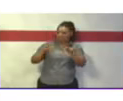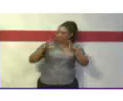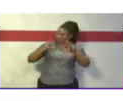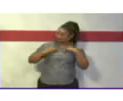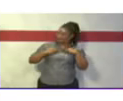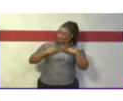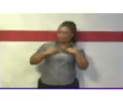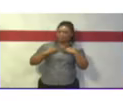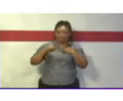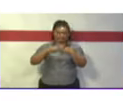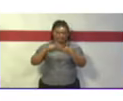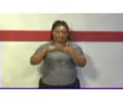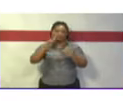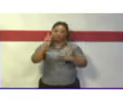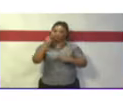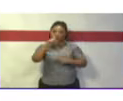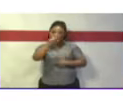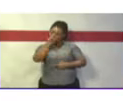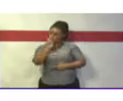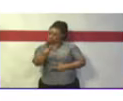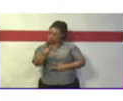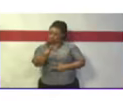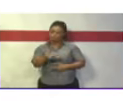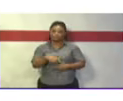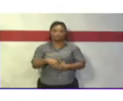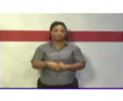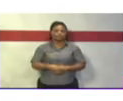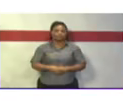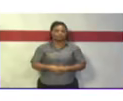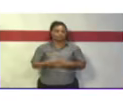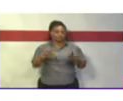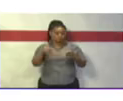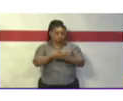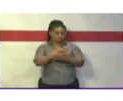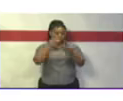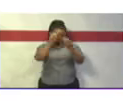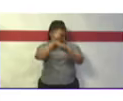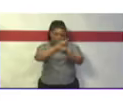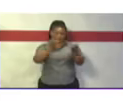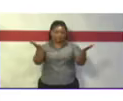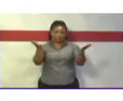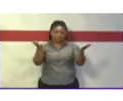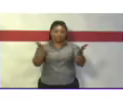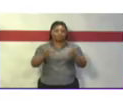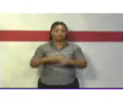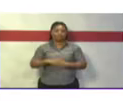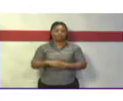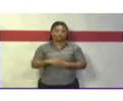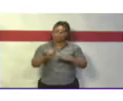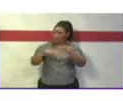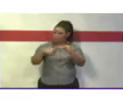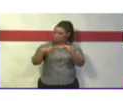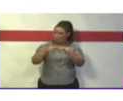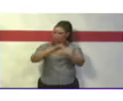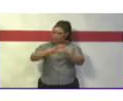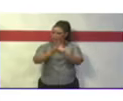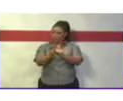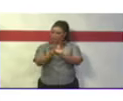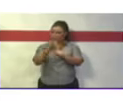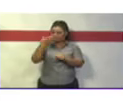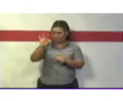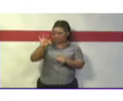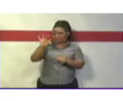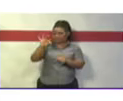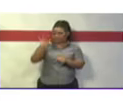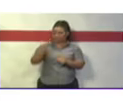question, I'm seeking an update on any links between COVID-19 and suicide.